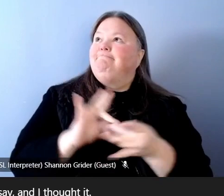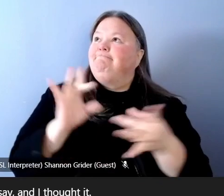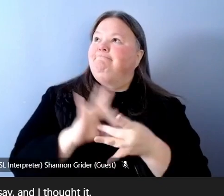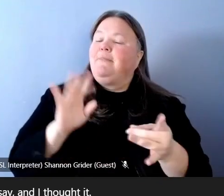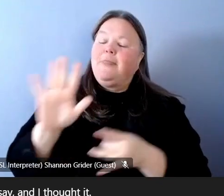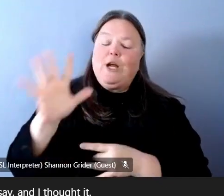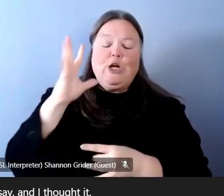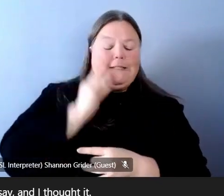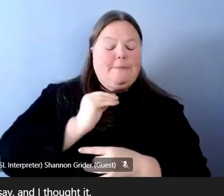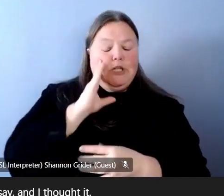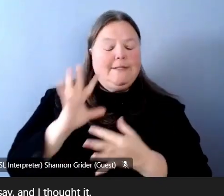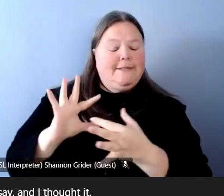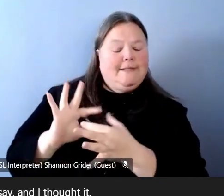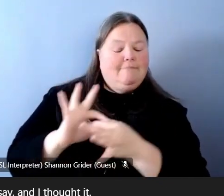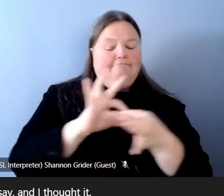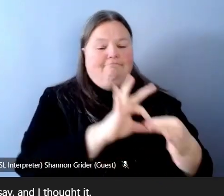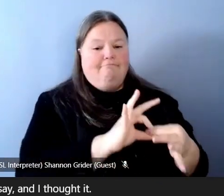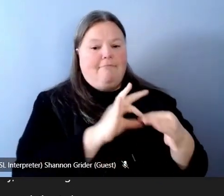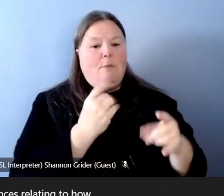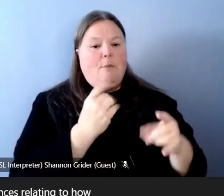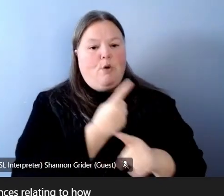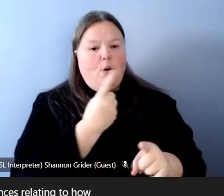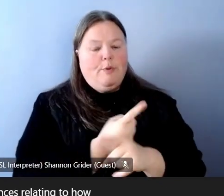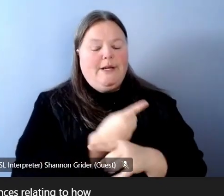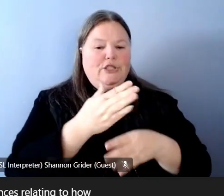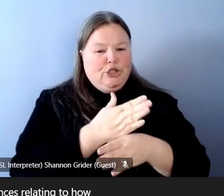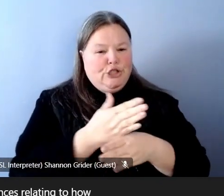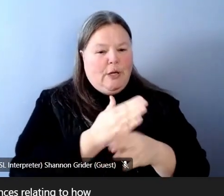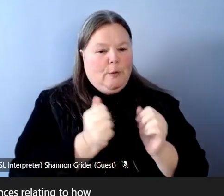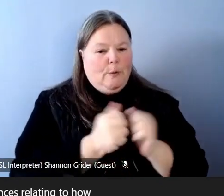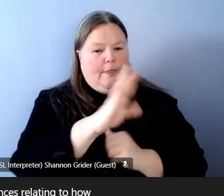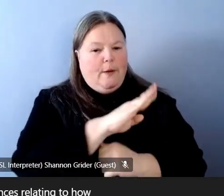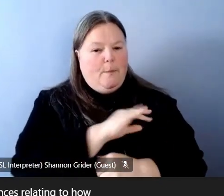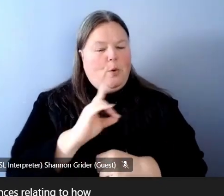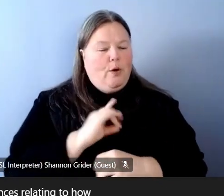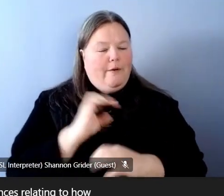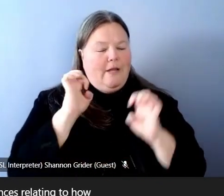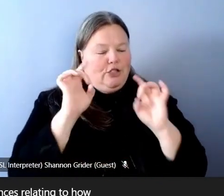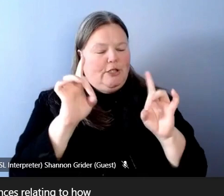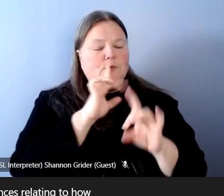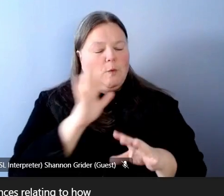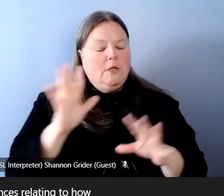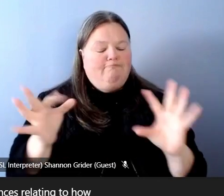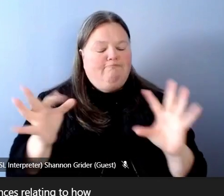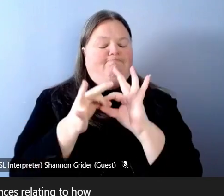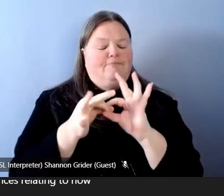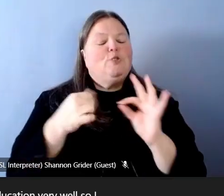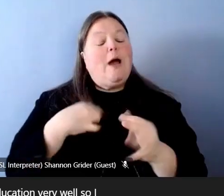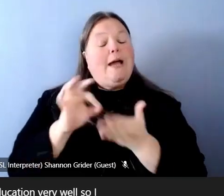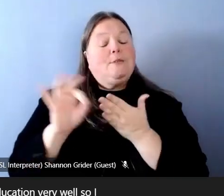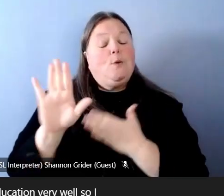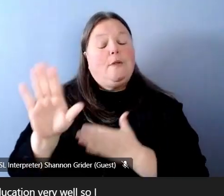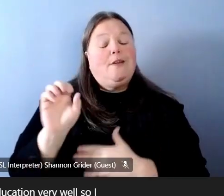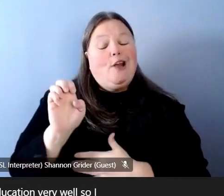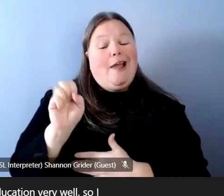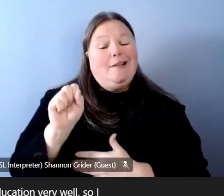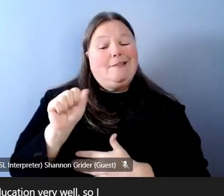experiences relating to how they could share with the Board of Education very well. So I scored their essay very high.